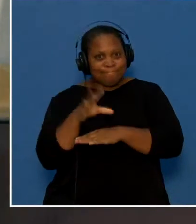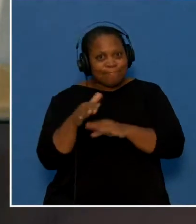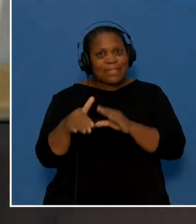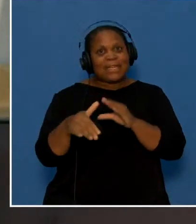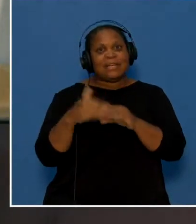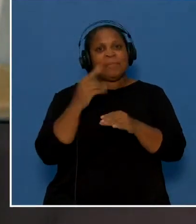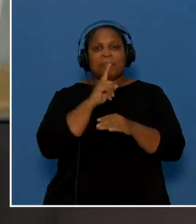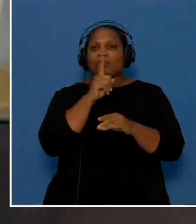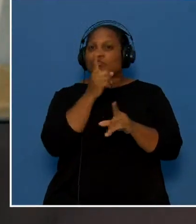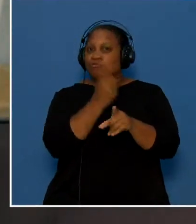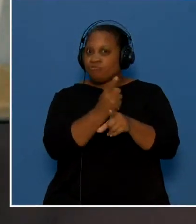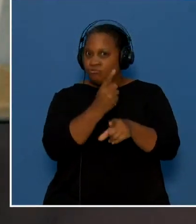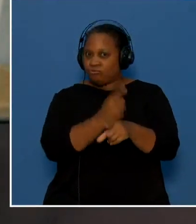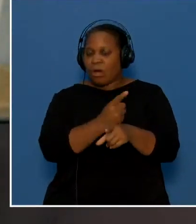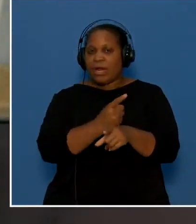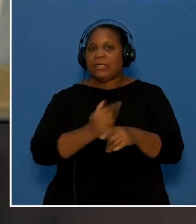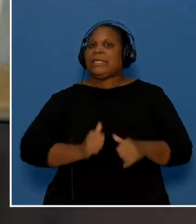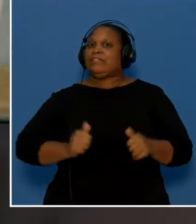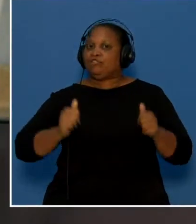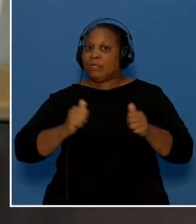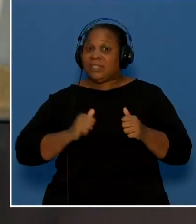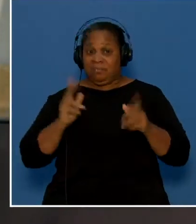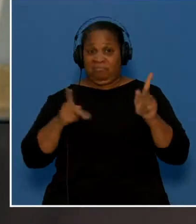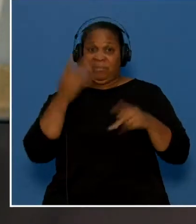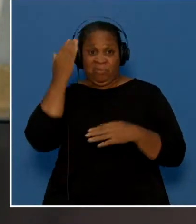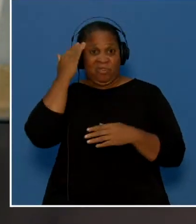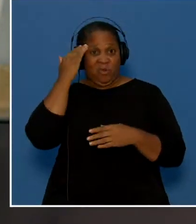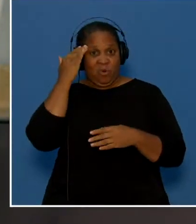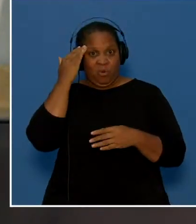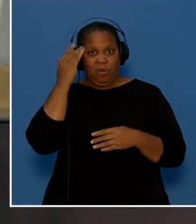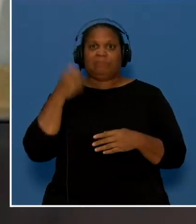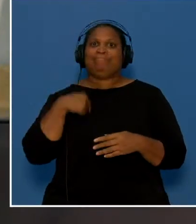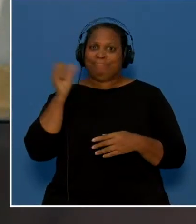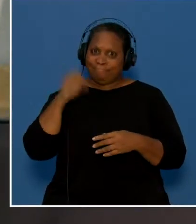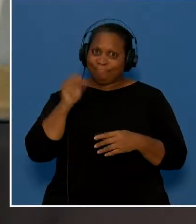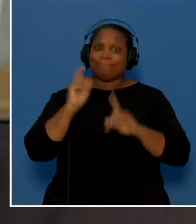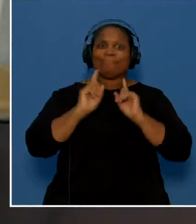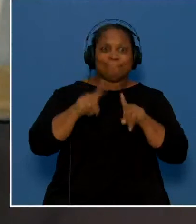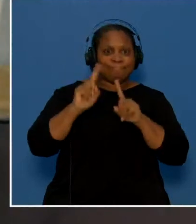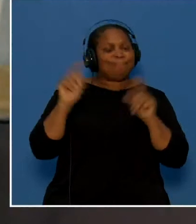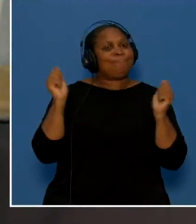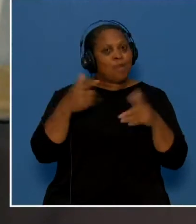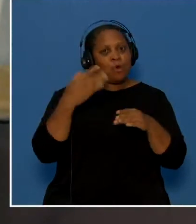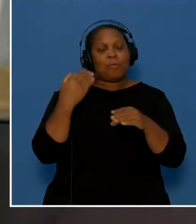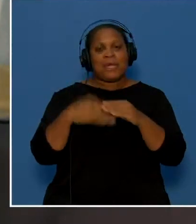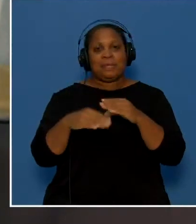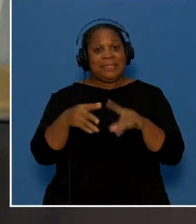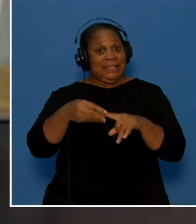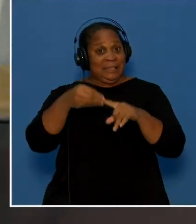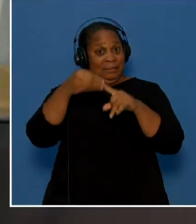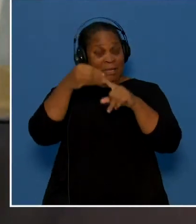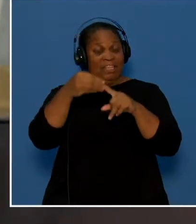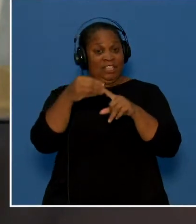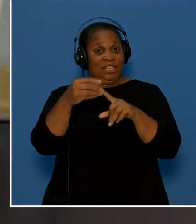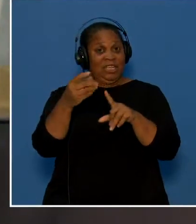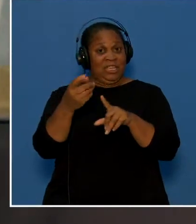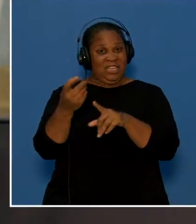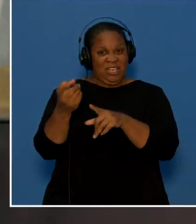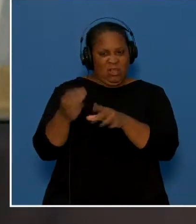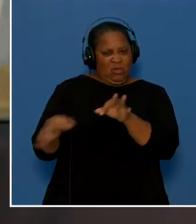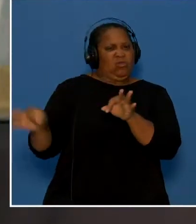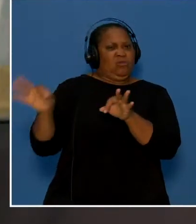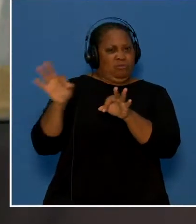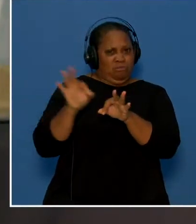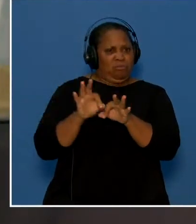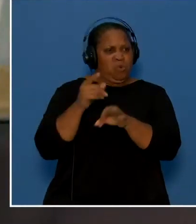was sent to the correct address. Because as people will know, I generally do respond to all of my emails, and certainly if it was an email dealing with such an important